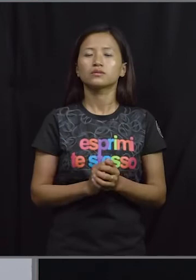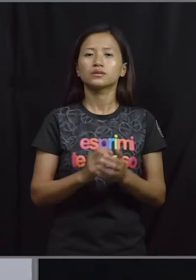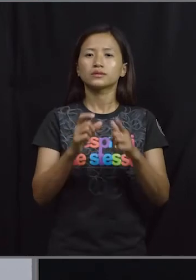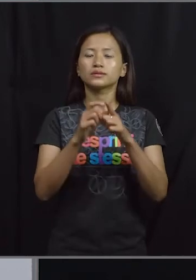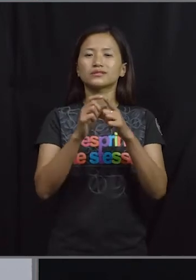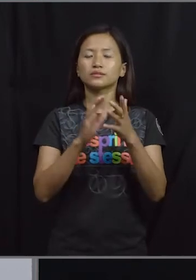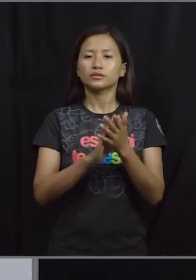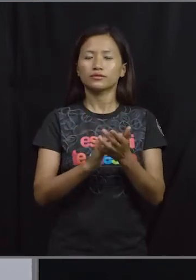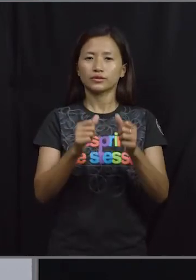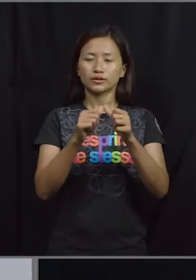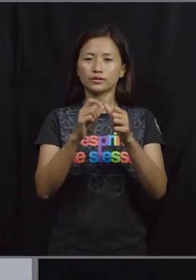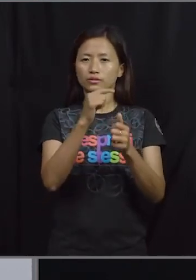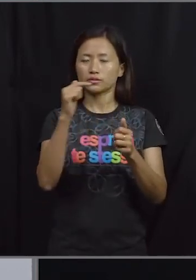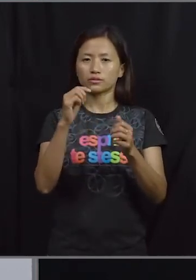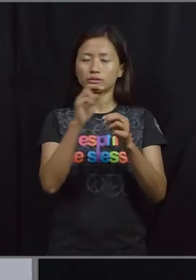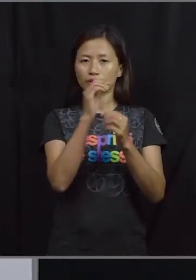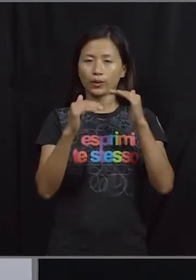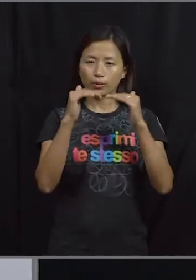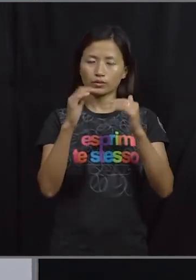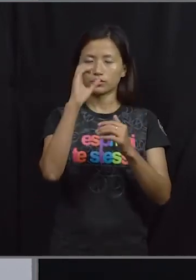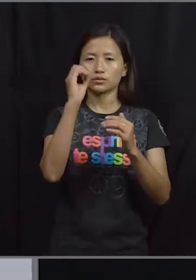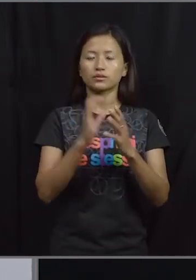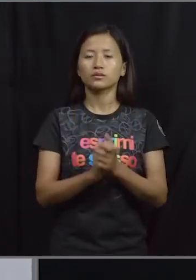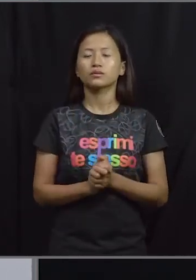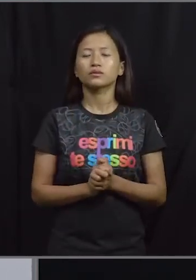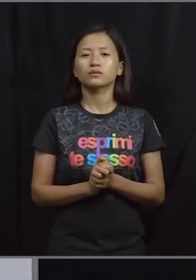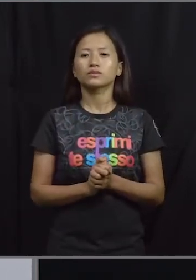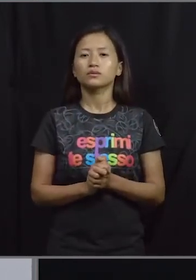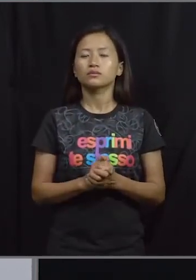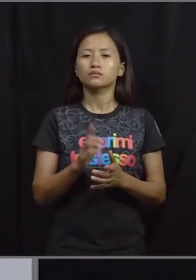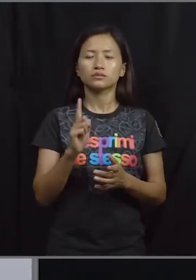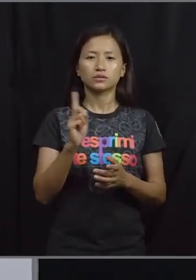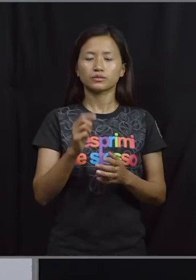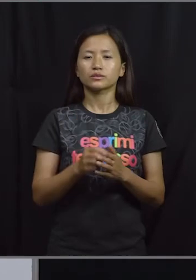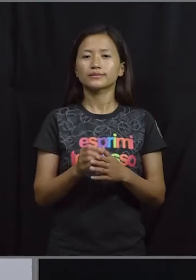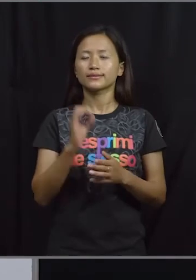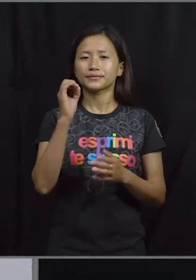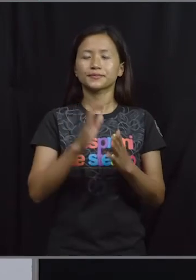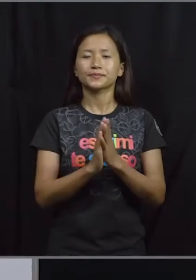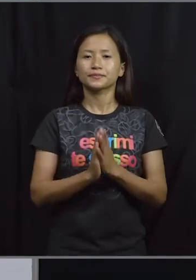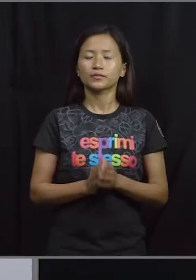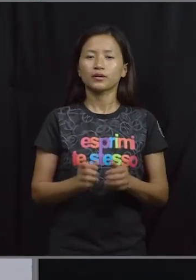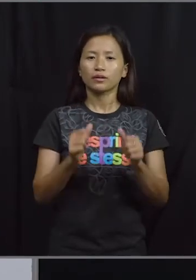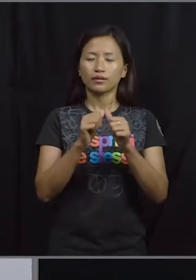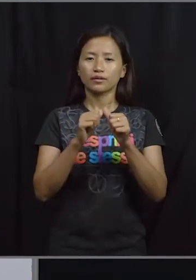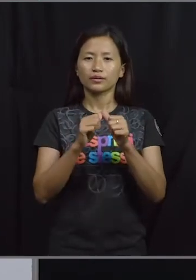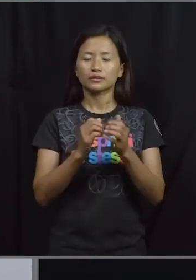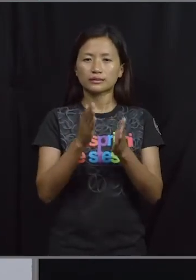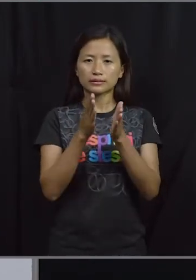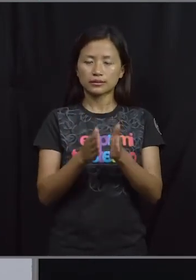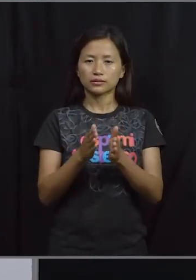of A is not equal to 0. Okay, determinant of A should not be 0. In this case, this A is said to